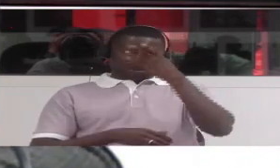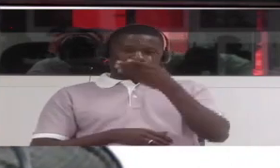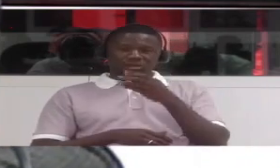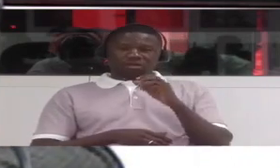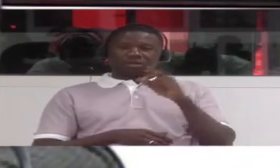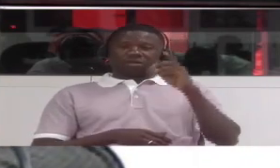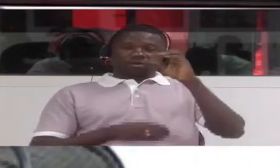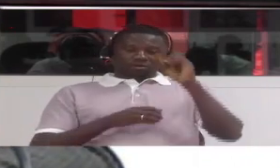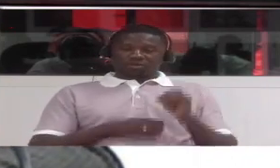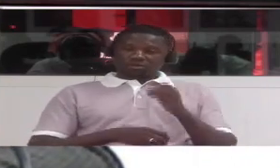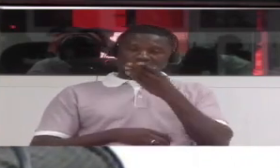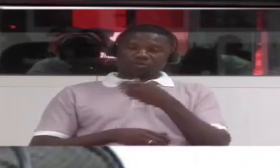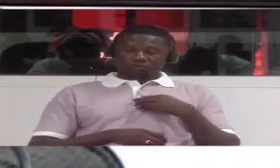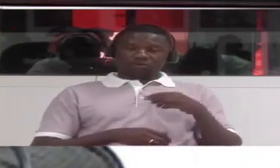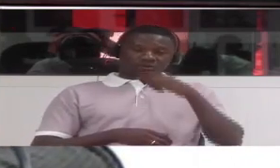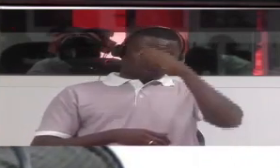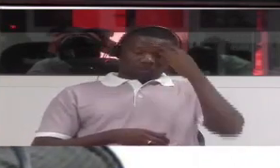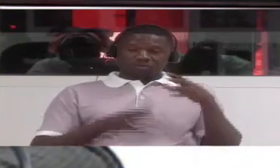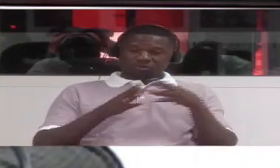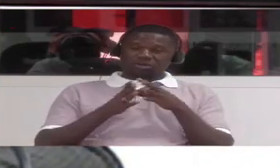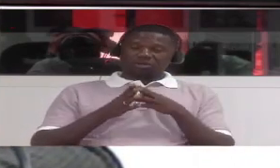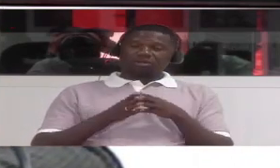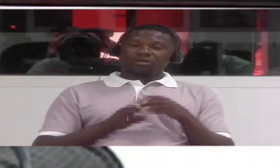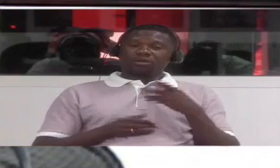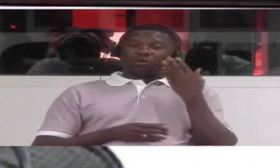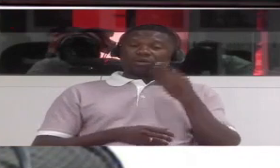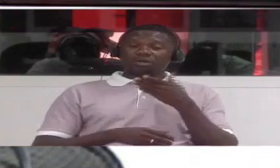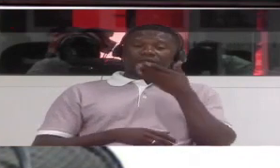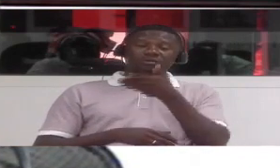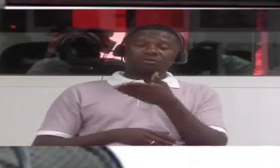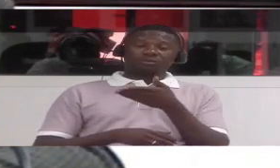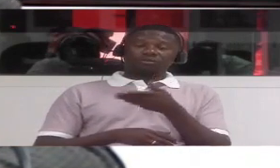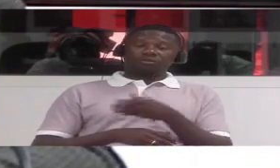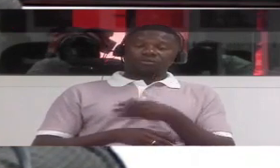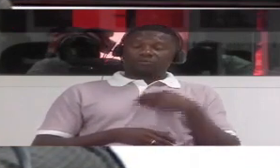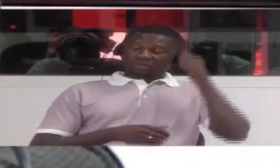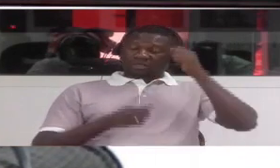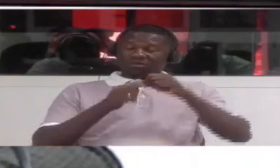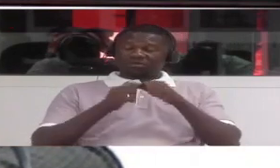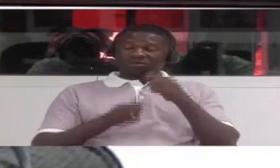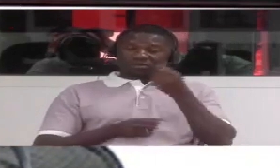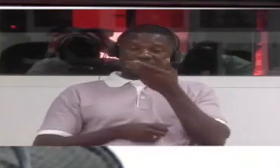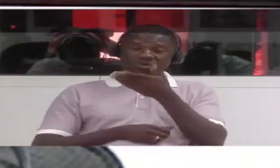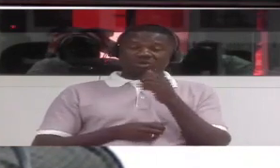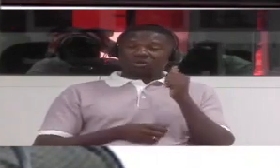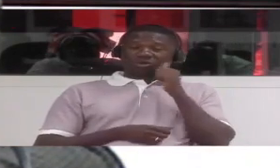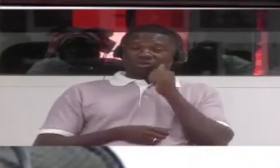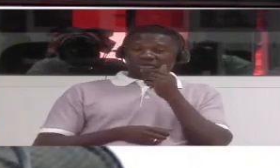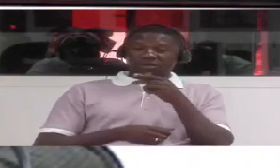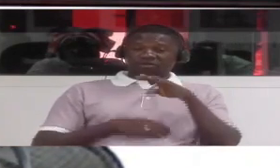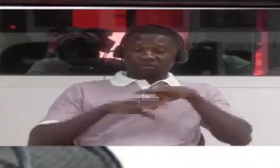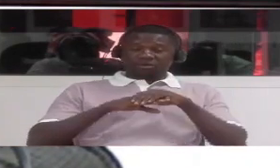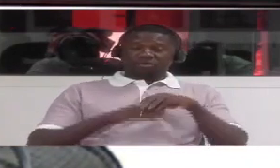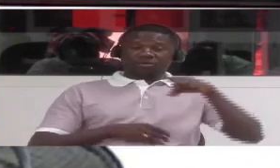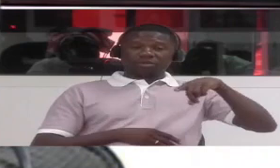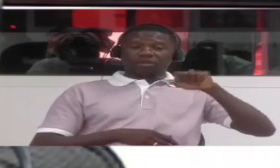together. And when he was here, I remember, of course, he was also a friend of Pandari